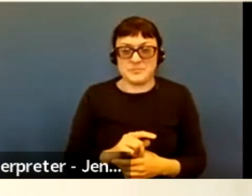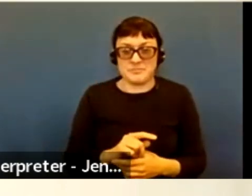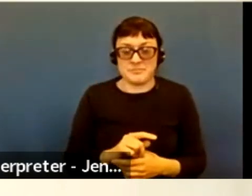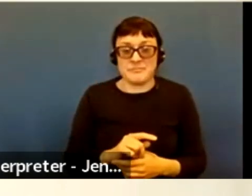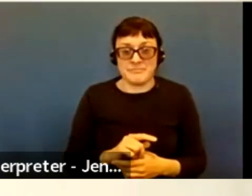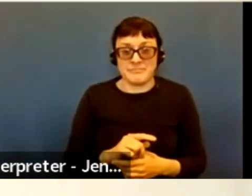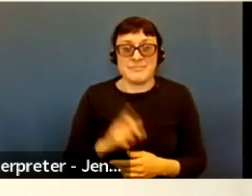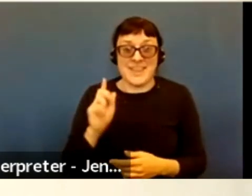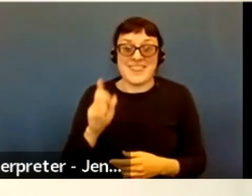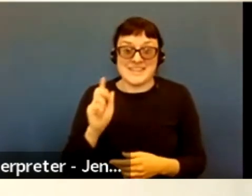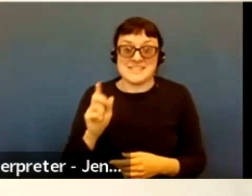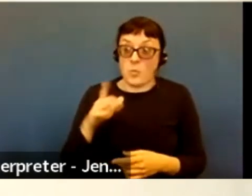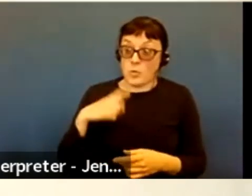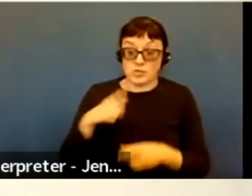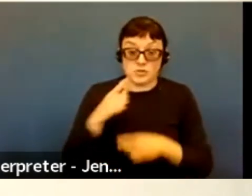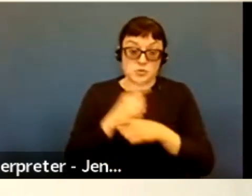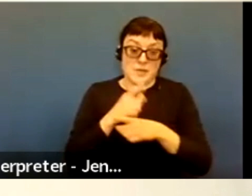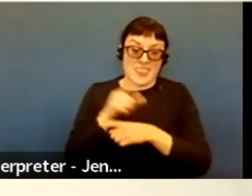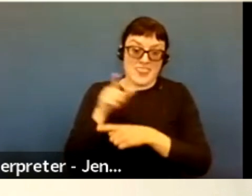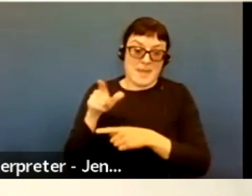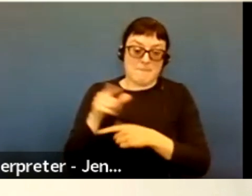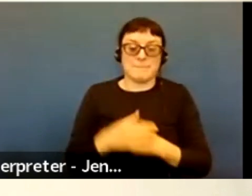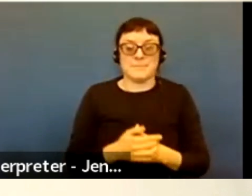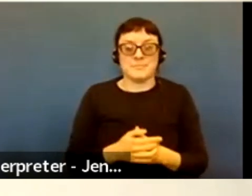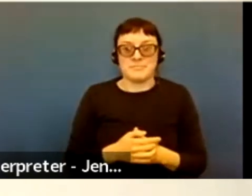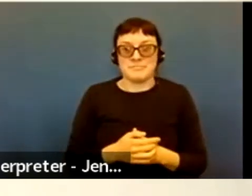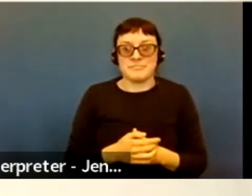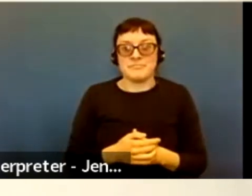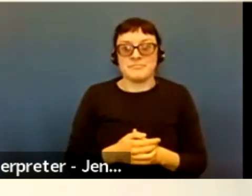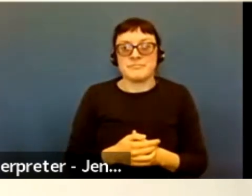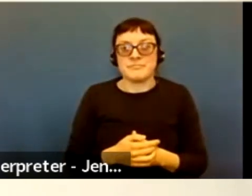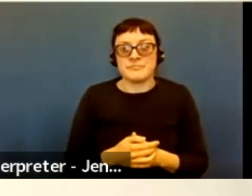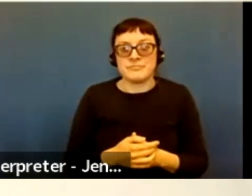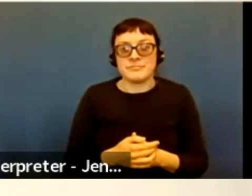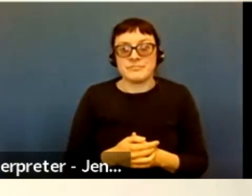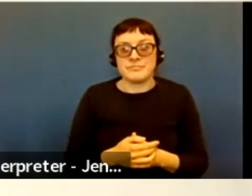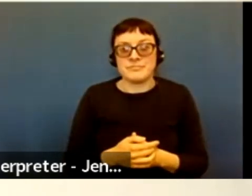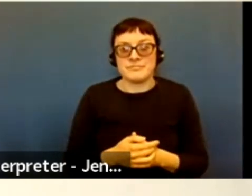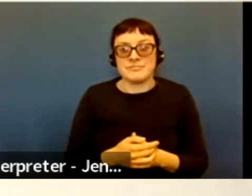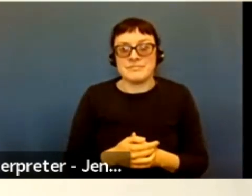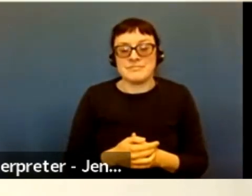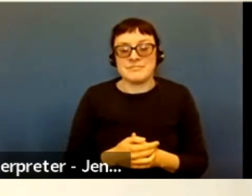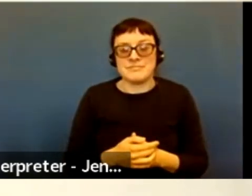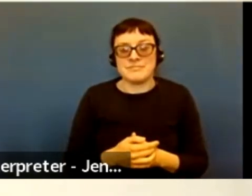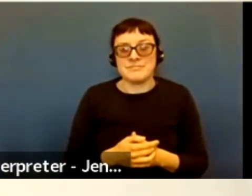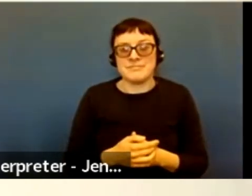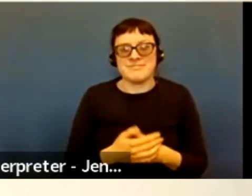That's kind of where I'm trying to get a conversation going, in that I don't know